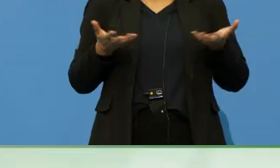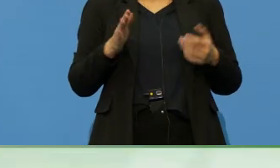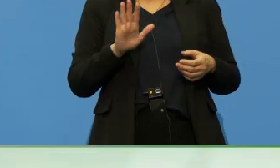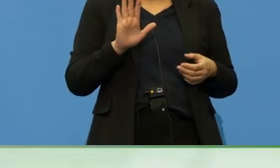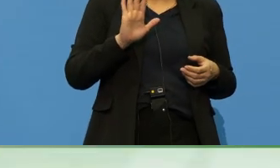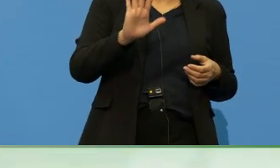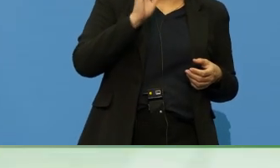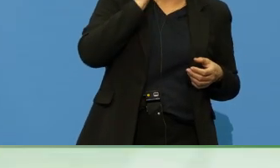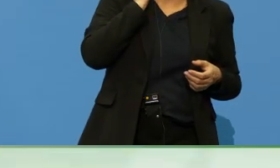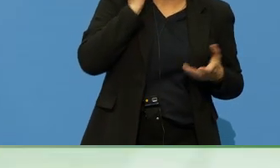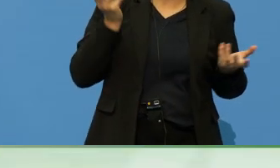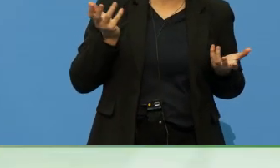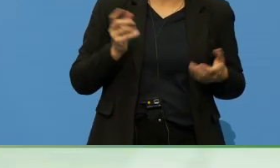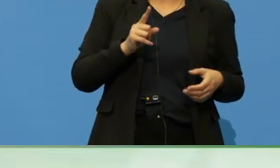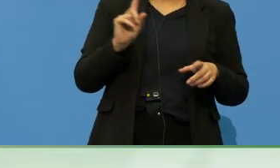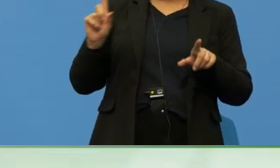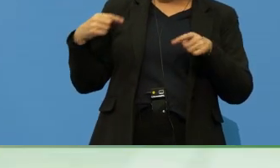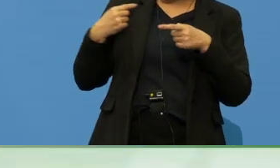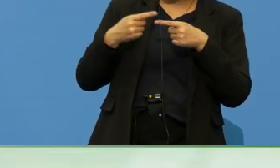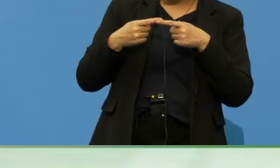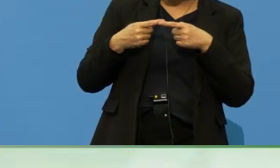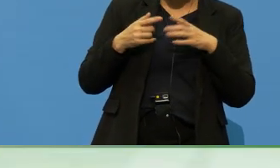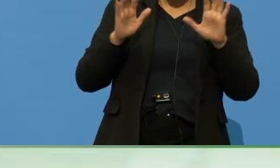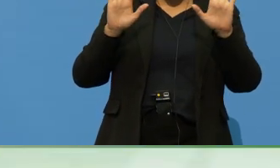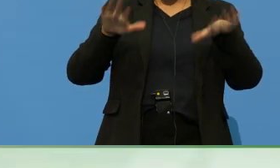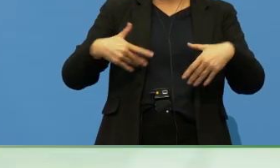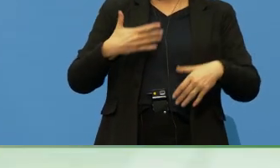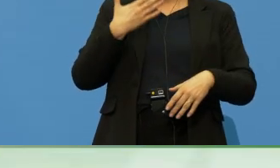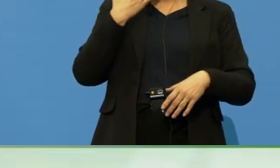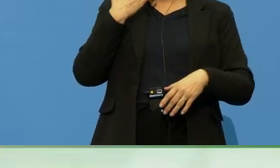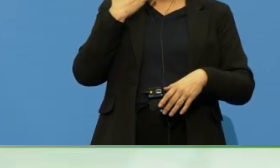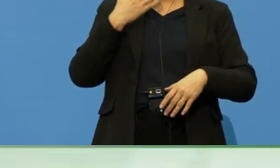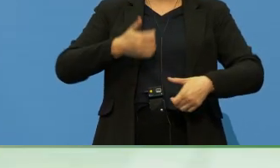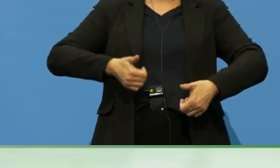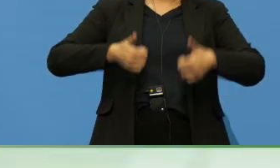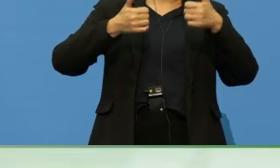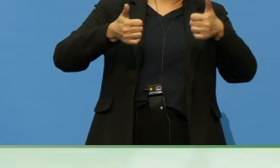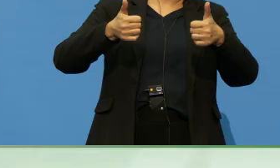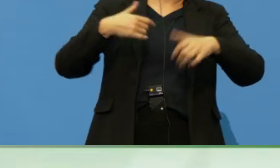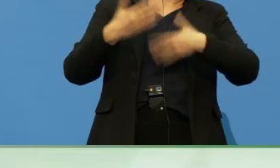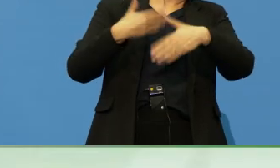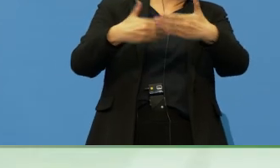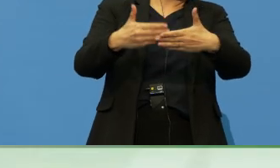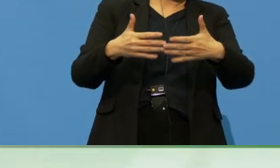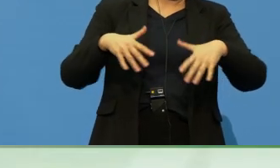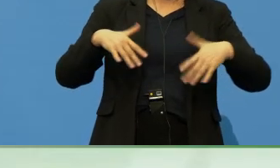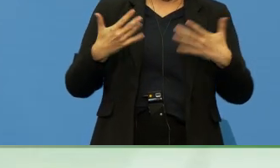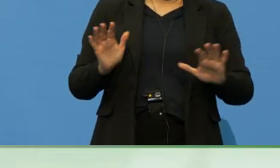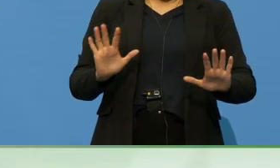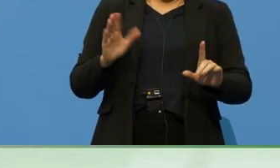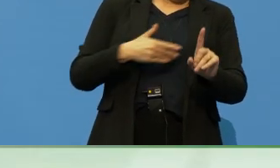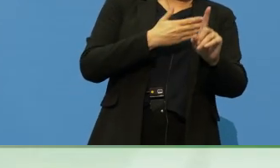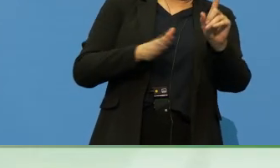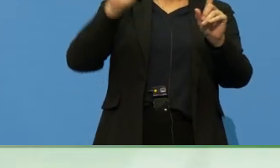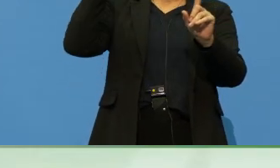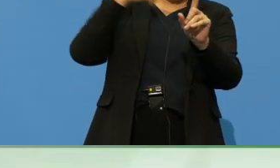has it just been an easy process to say we're aiming at universal design? We should